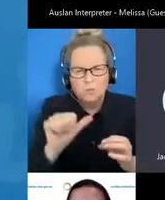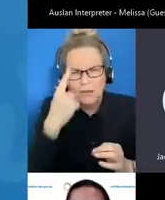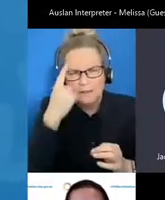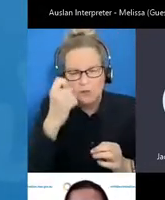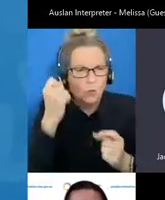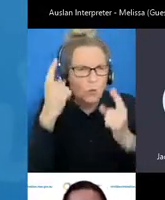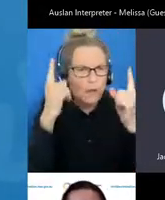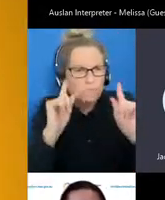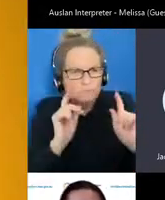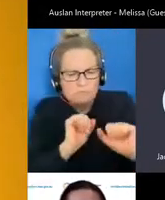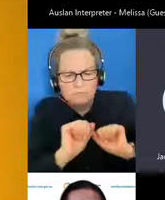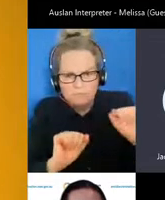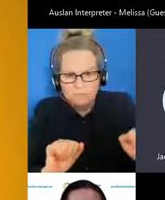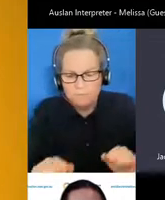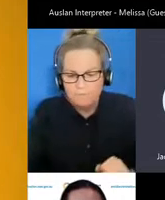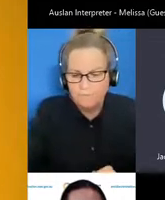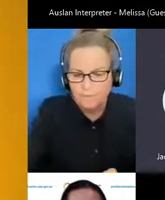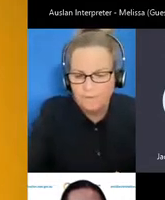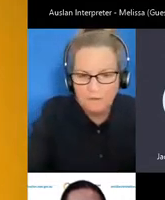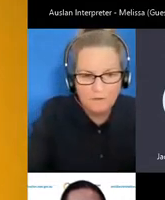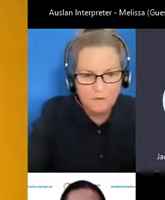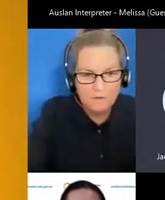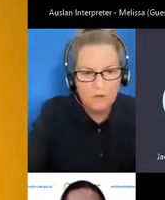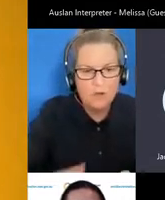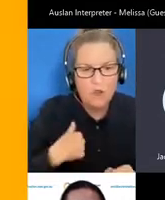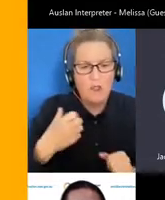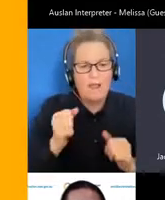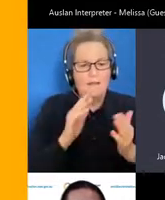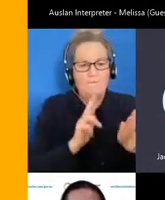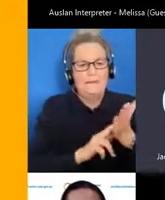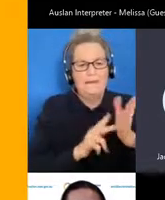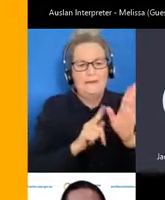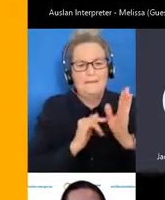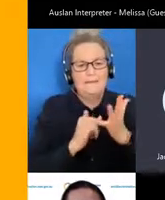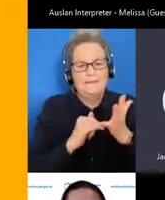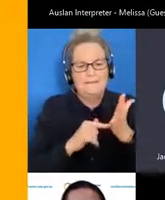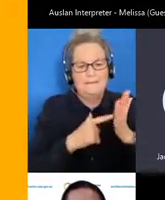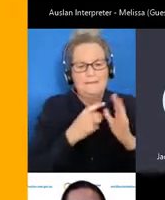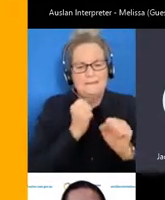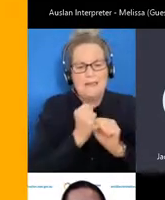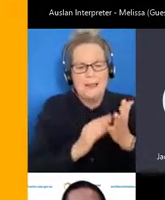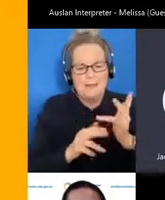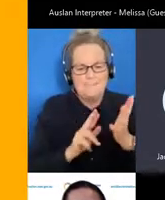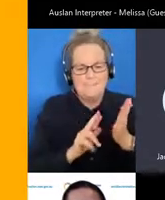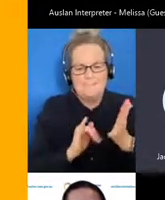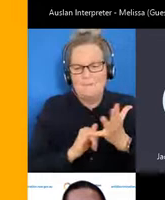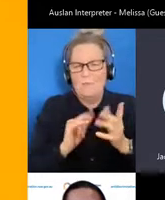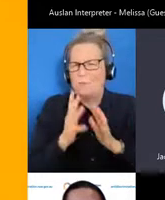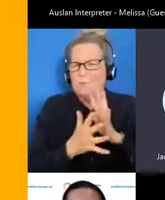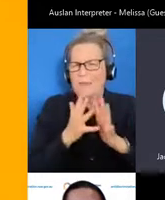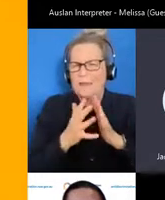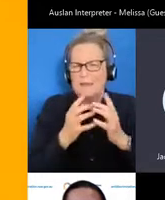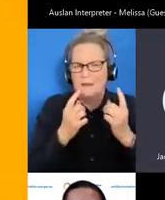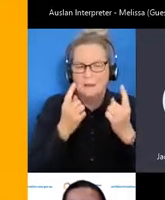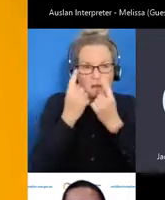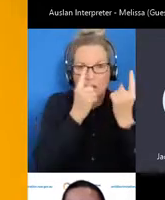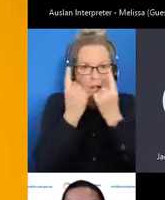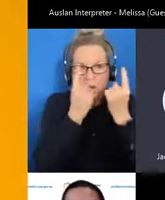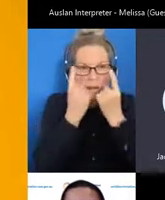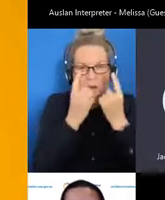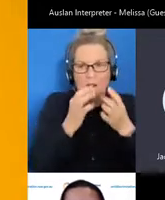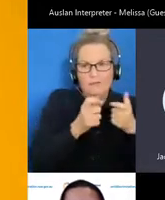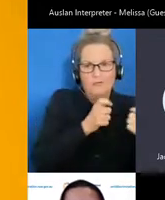I have nystagmus, which means my eyes will move rapidly without my control.